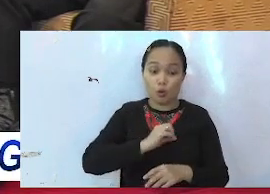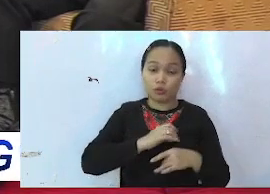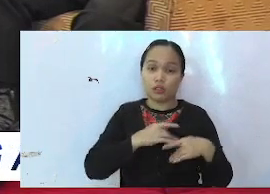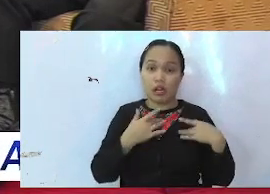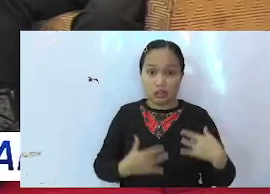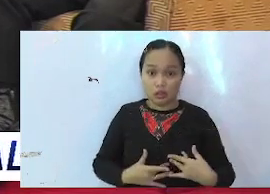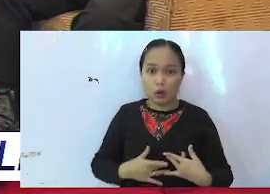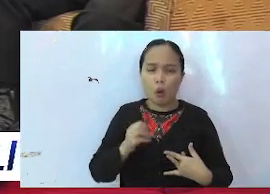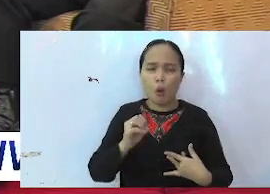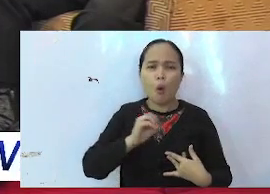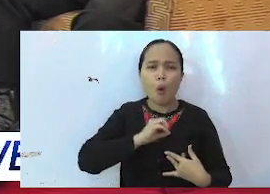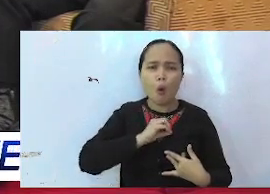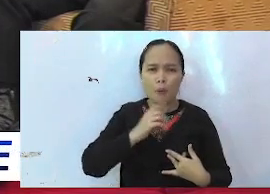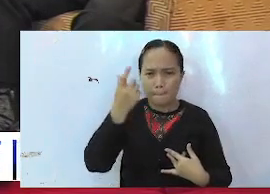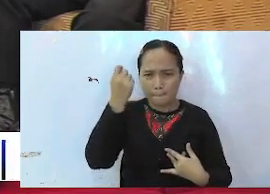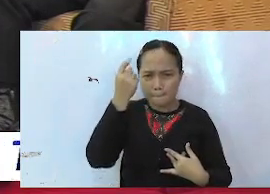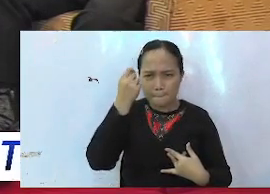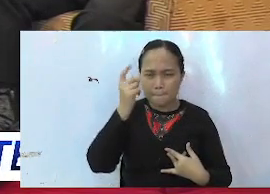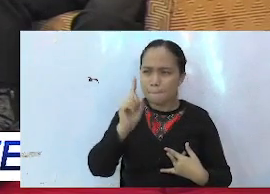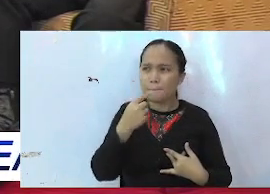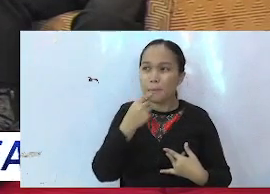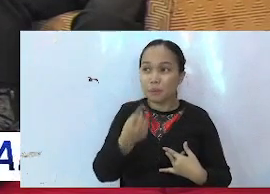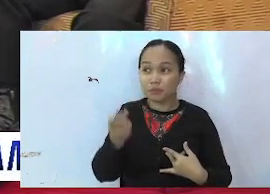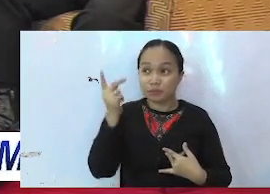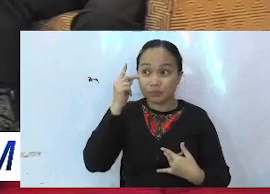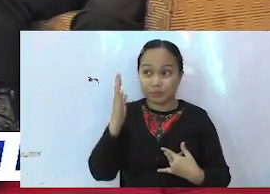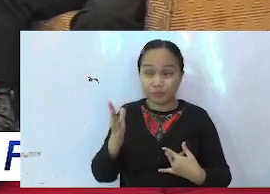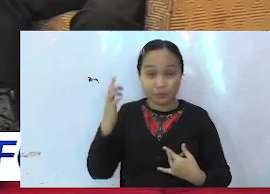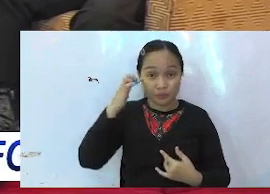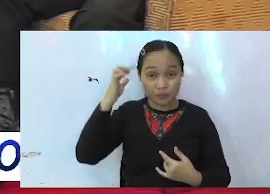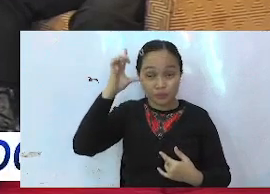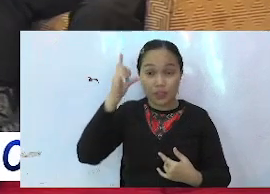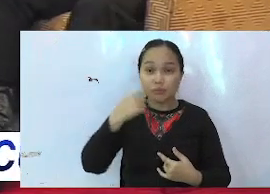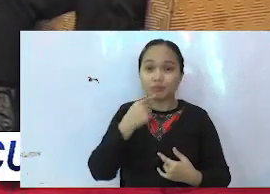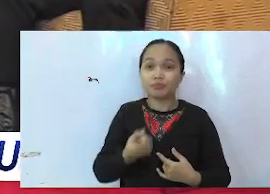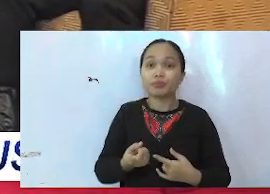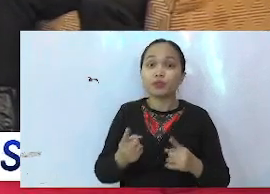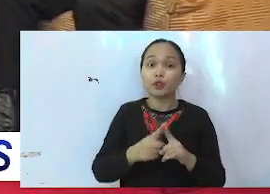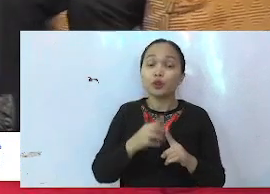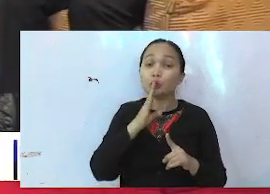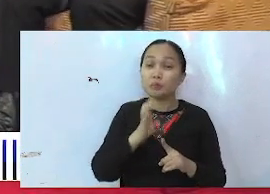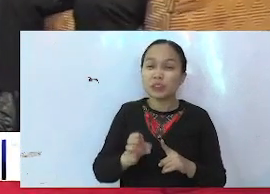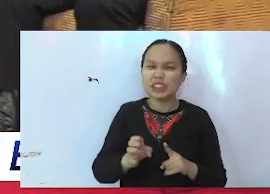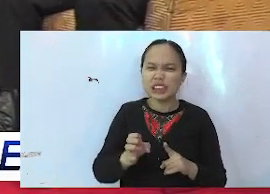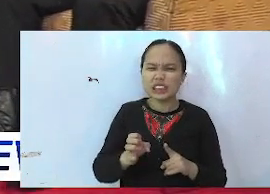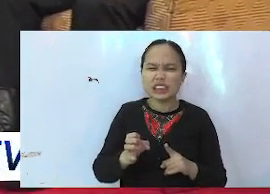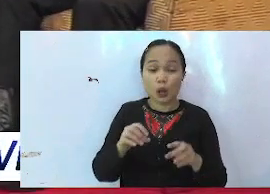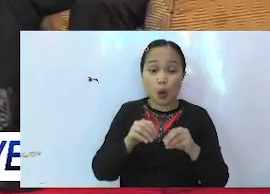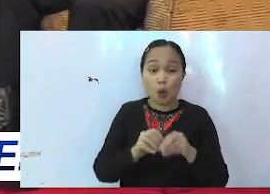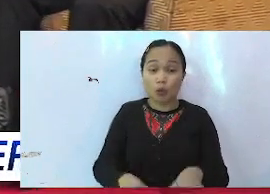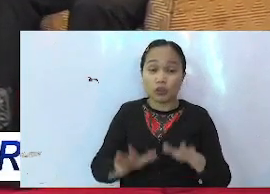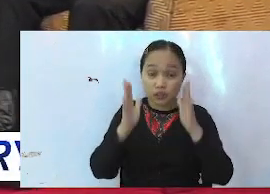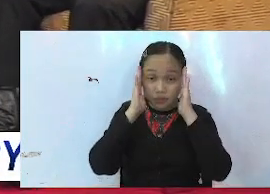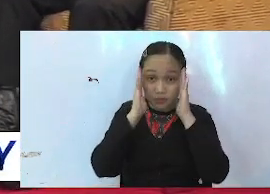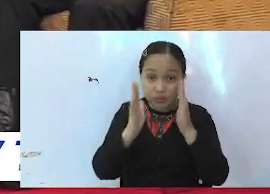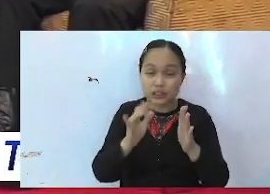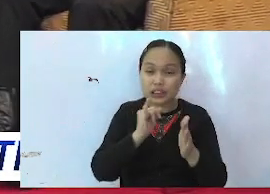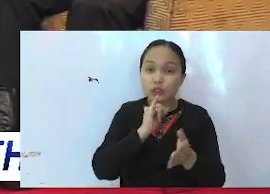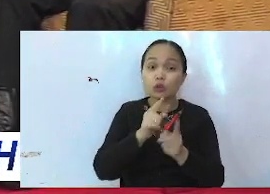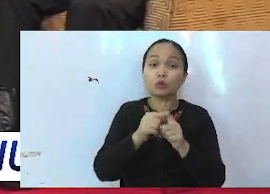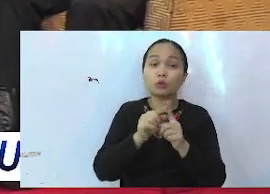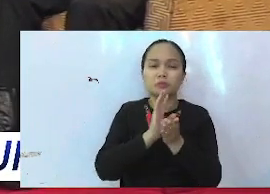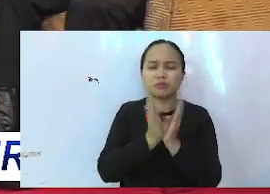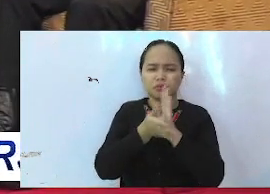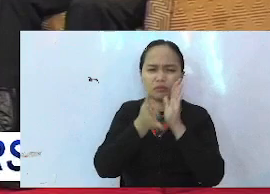own understanding. Yeah, that's what. But this is great what Pastor Hill said here in the comment section. To be sidetracked is to be diverted into